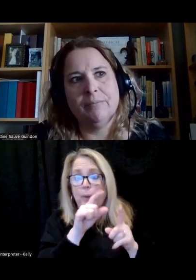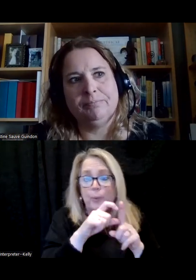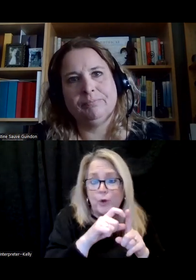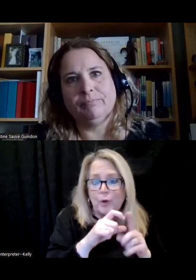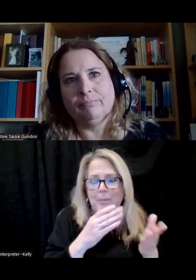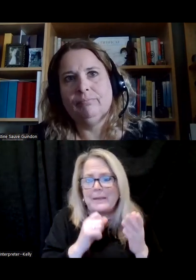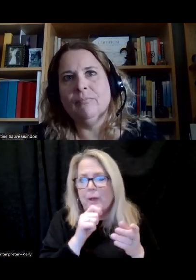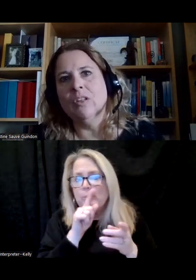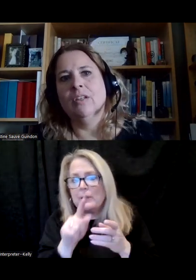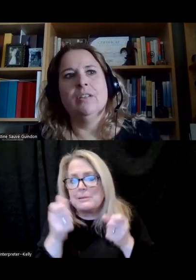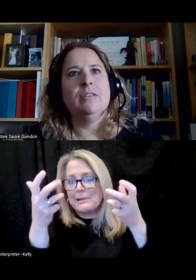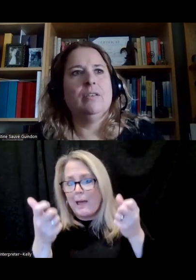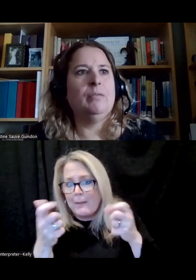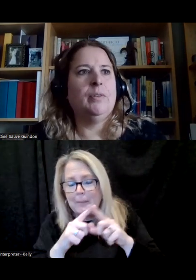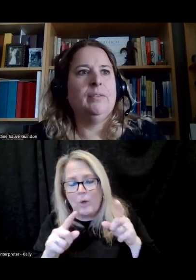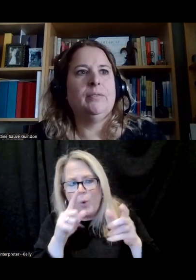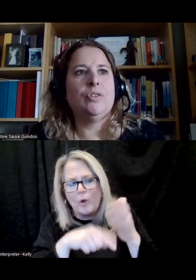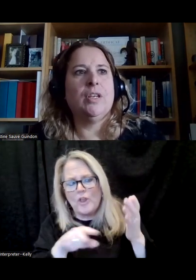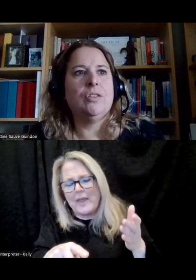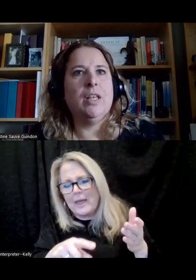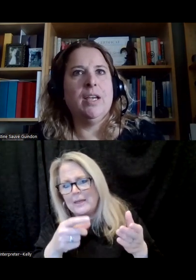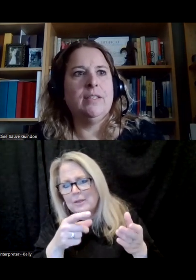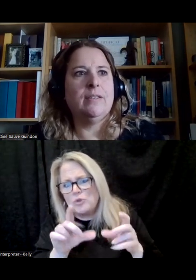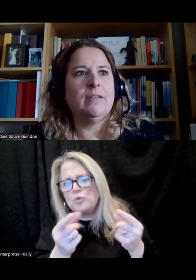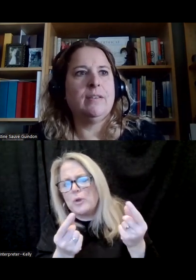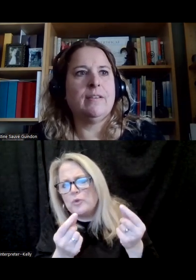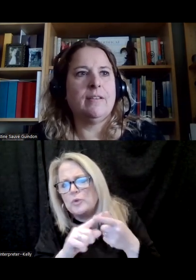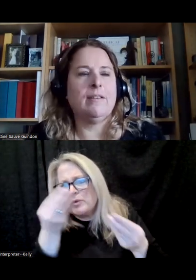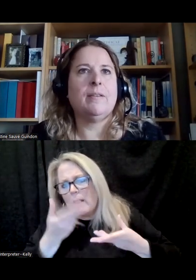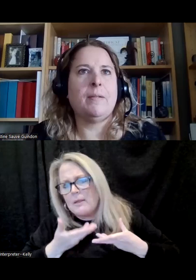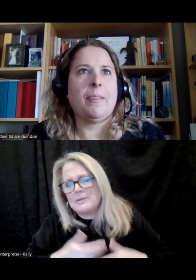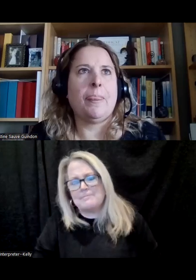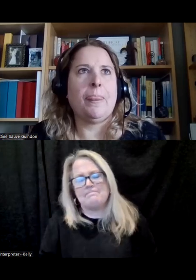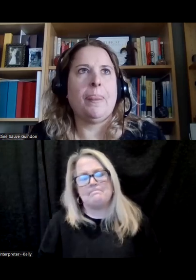us? So wait, change slides.